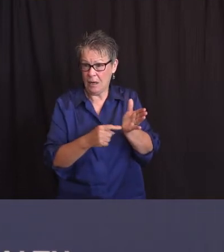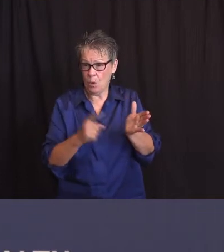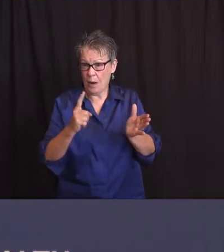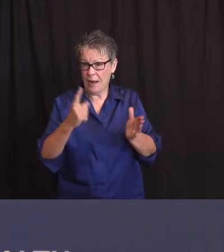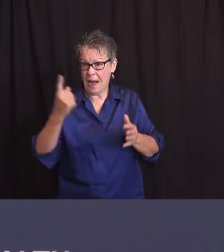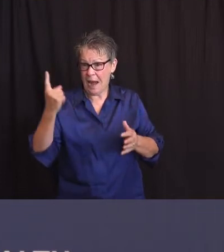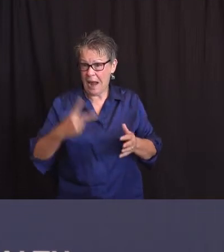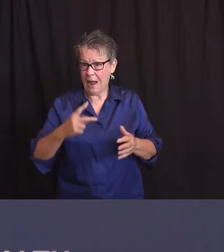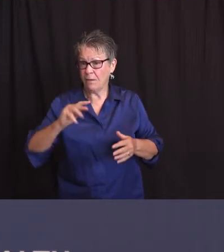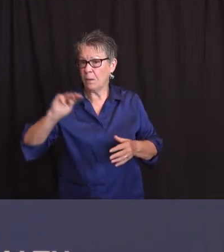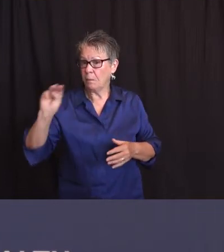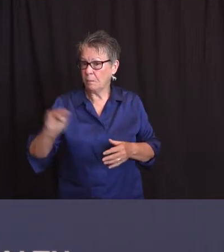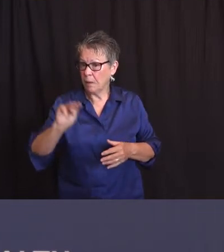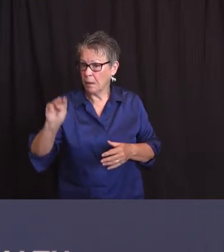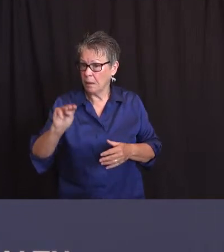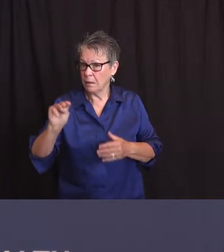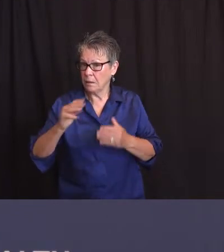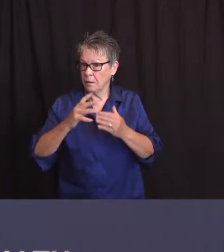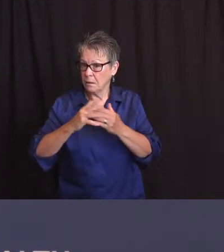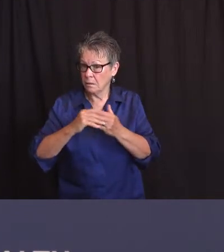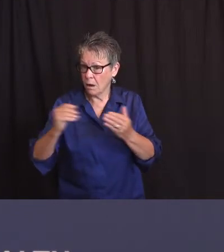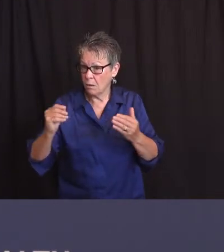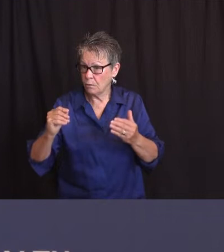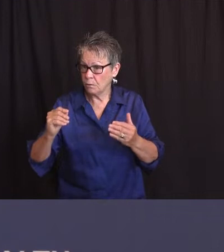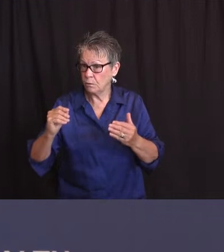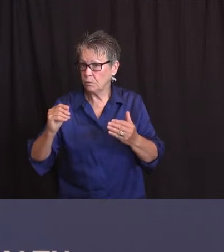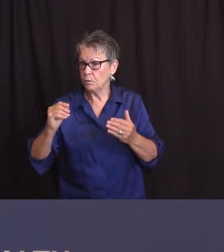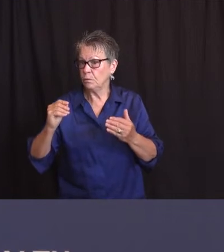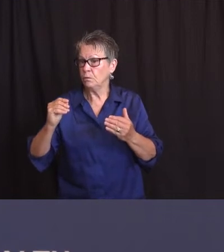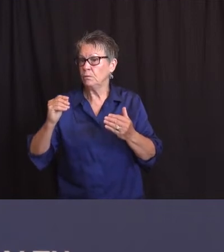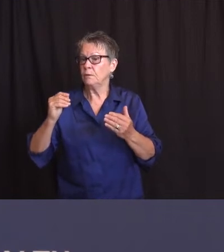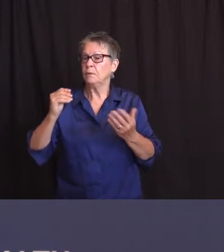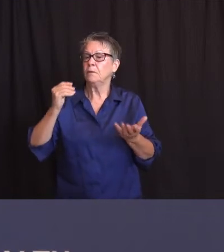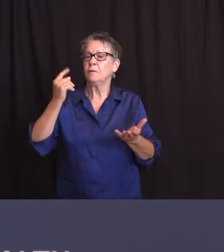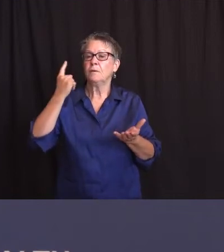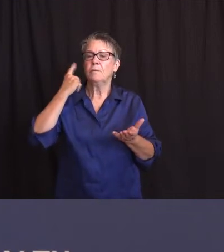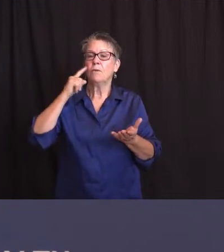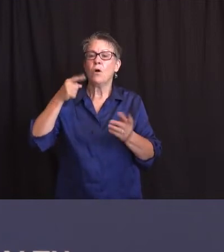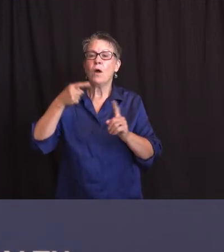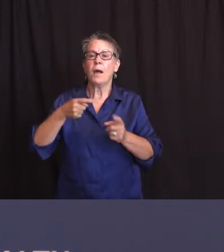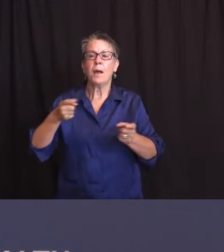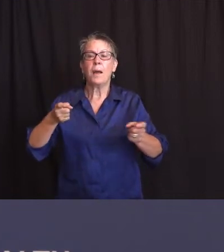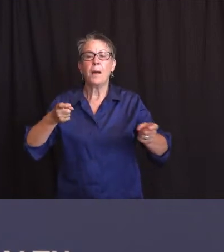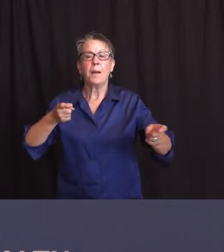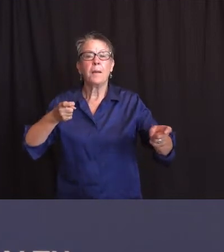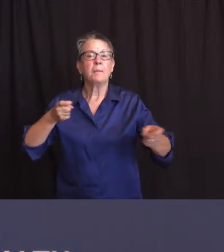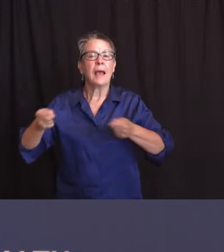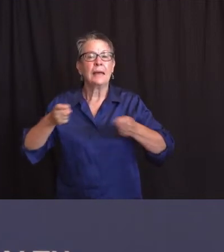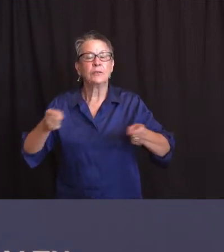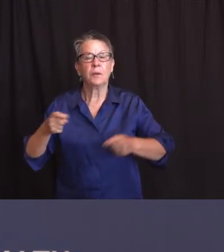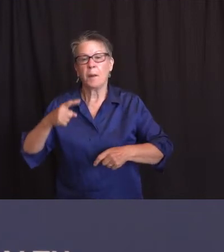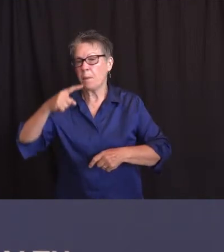non-lethal management of the black bear population, everything from hiring more folks to more